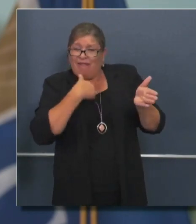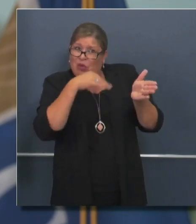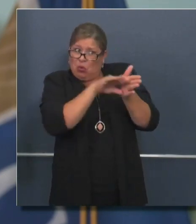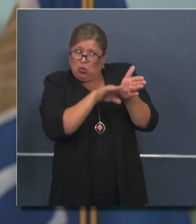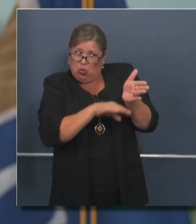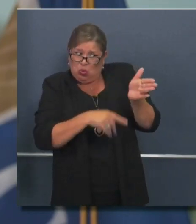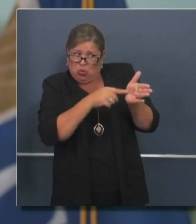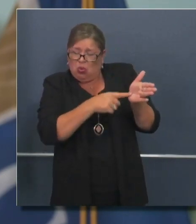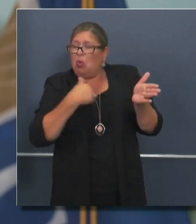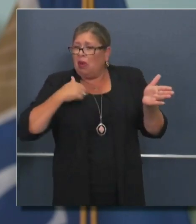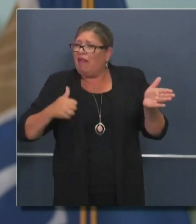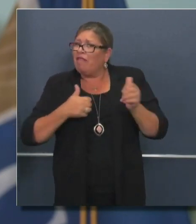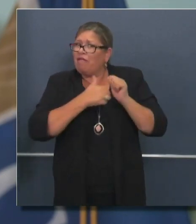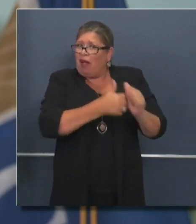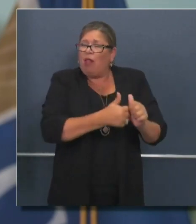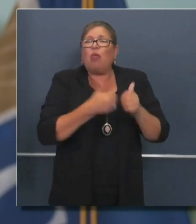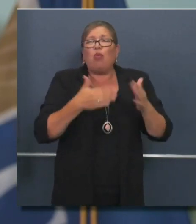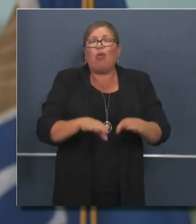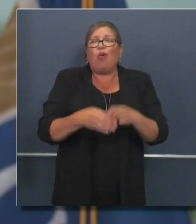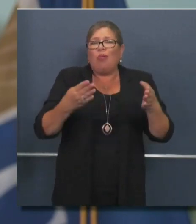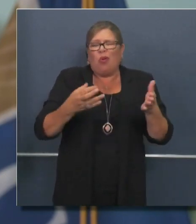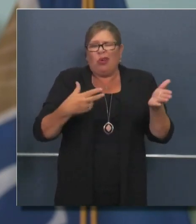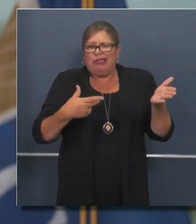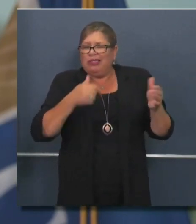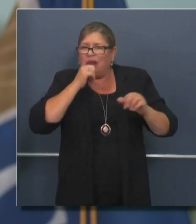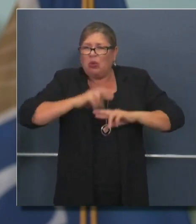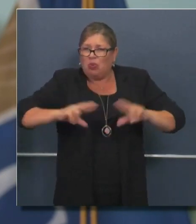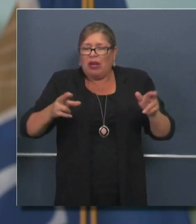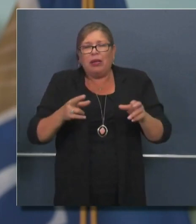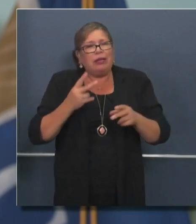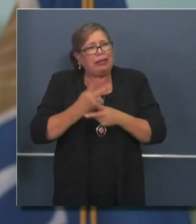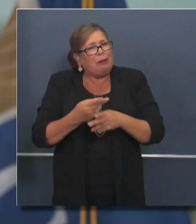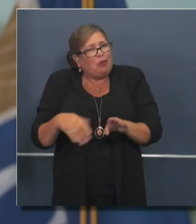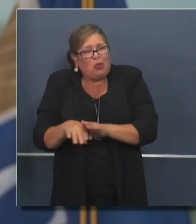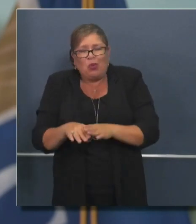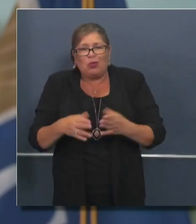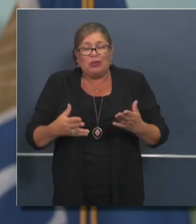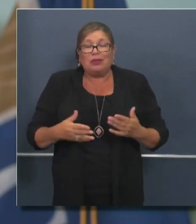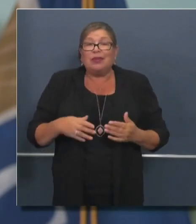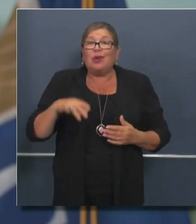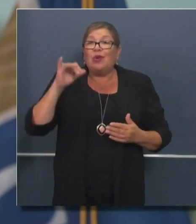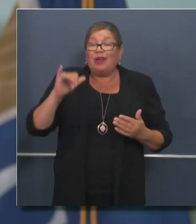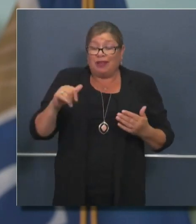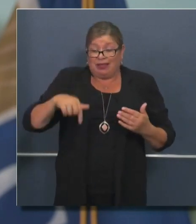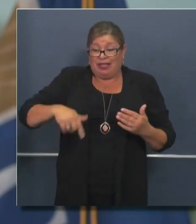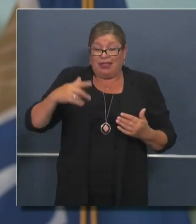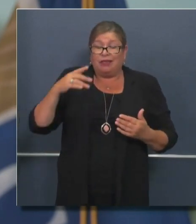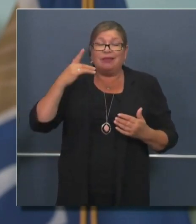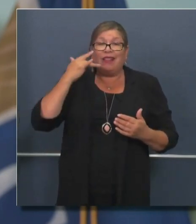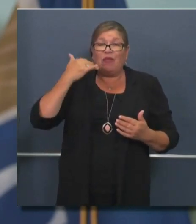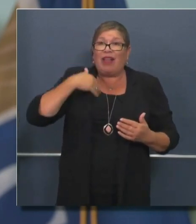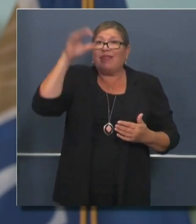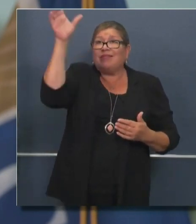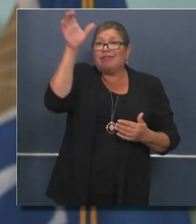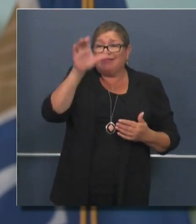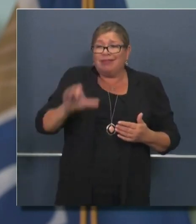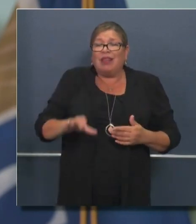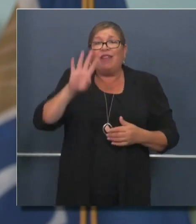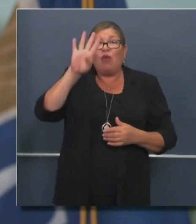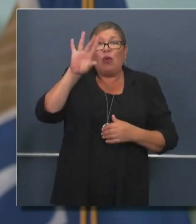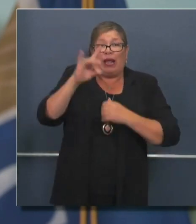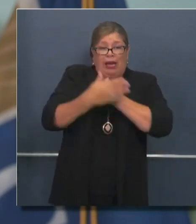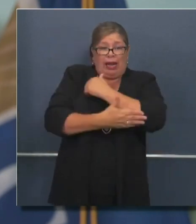48 counties out of our 58 have substantially moved through the process of getting